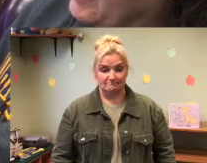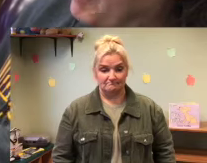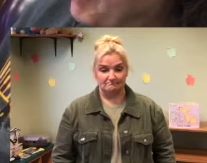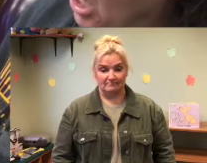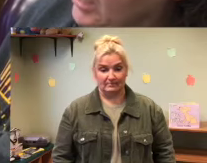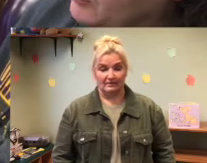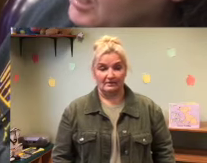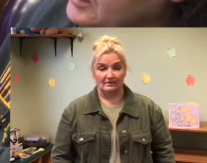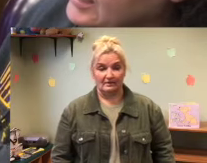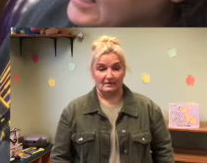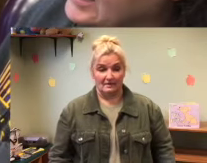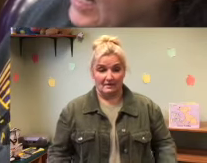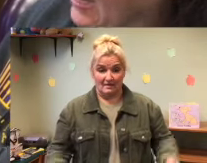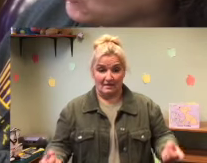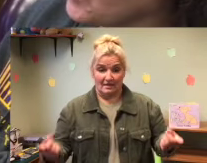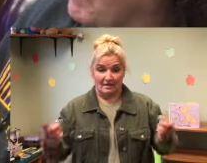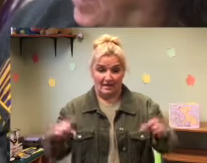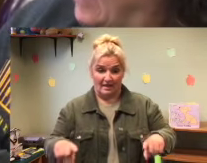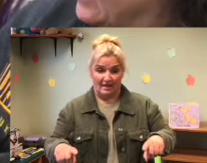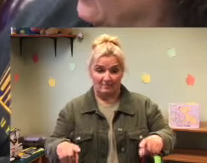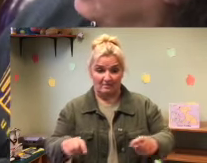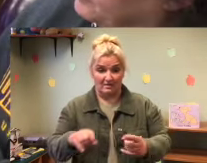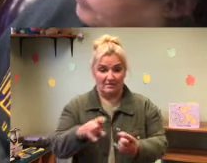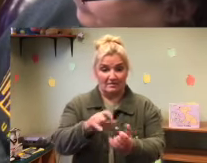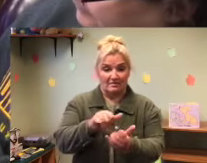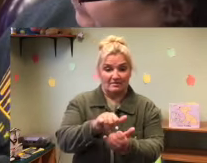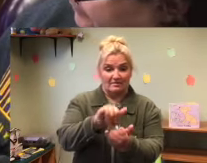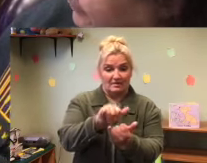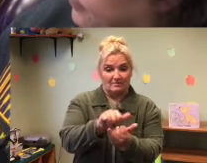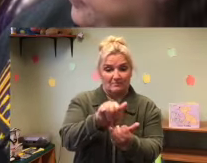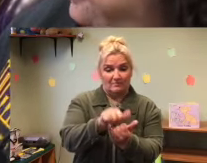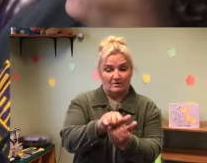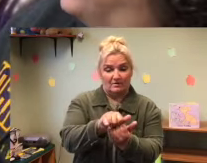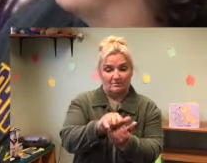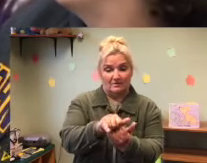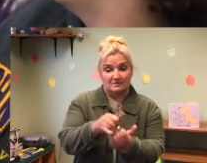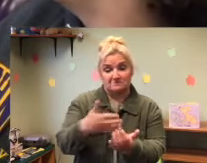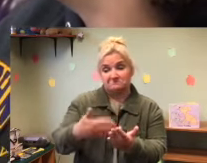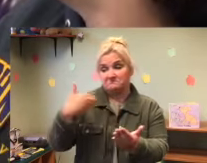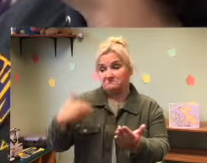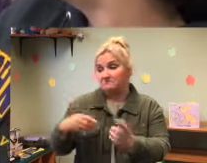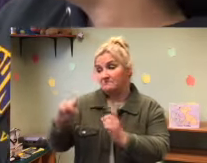The hippopotamus is out back.